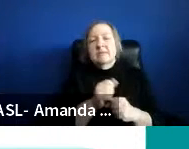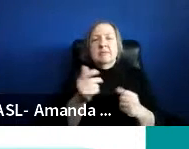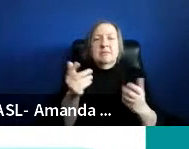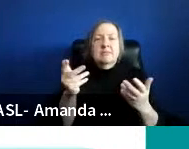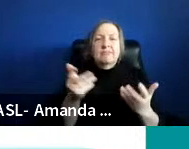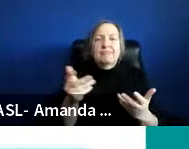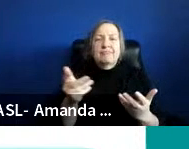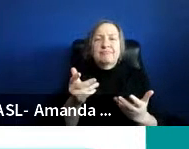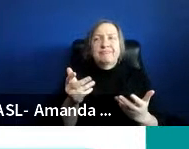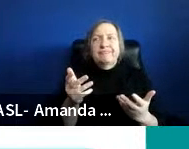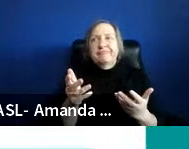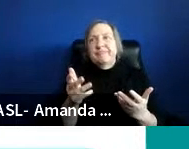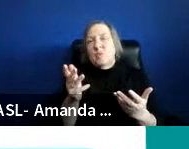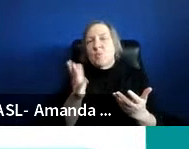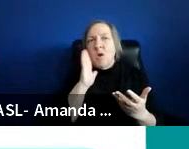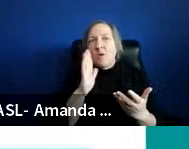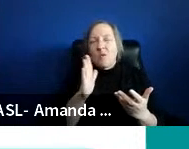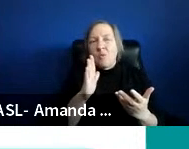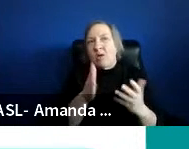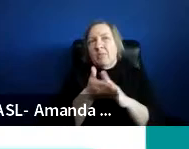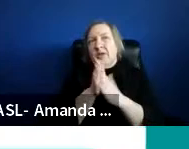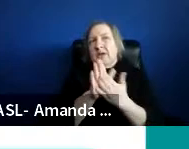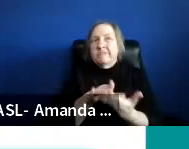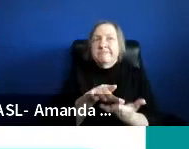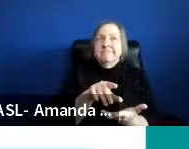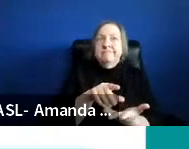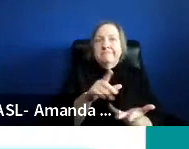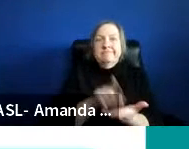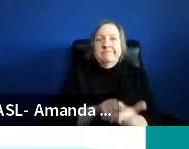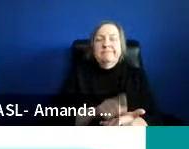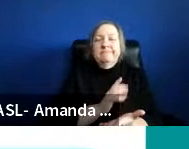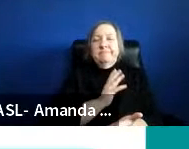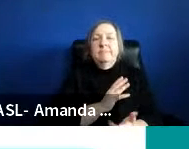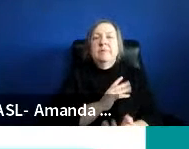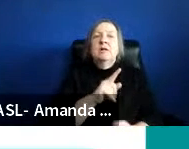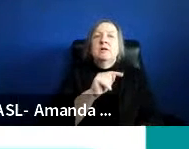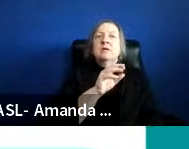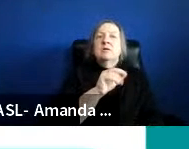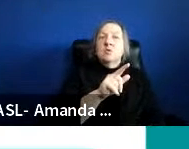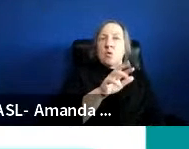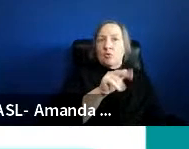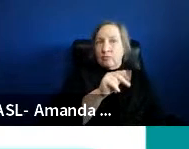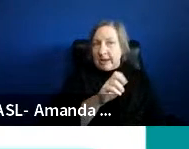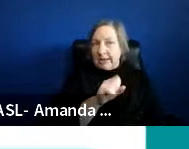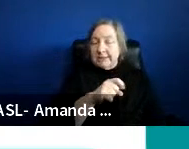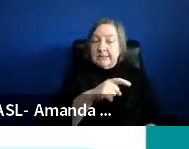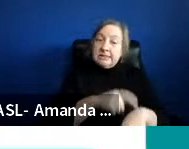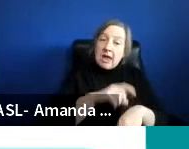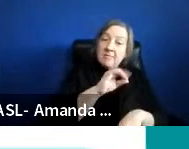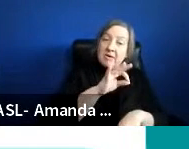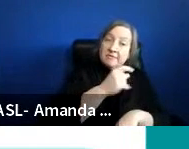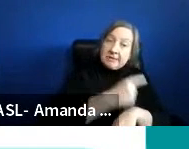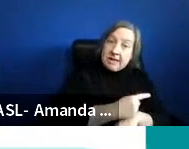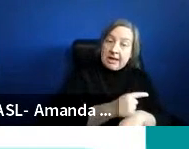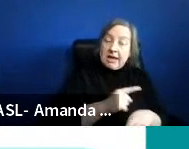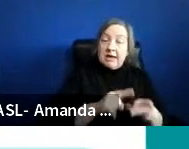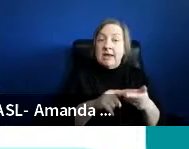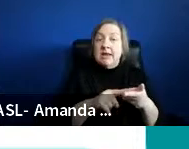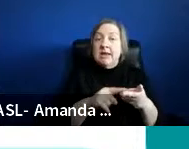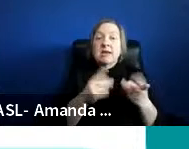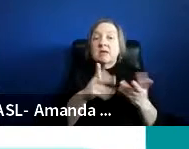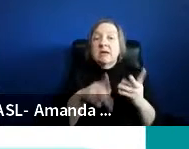be out there. Toll rates right now by time of day and payment method are some of the conversations they'll be